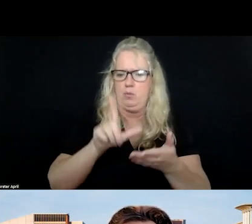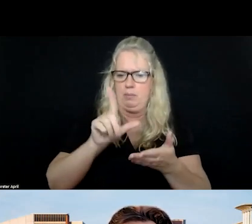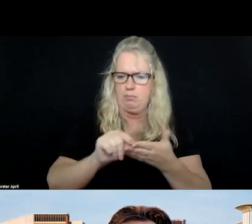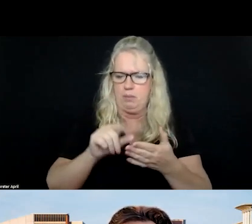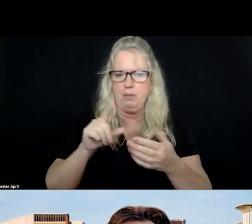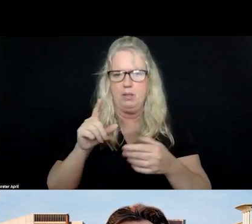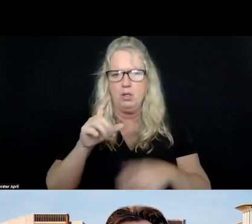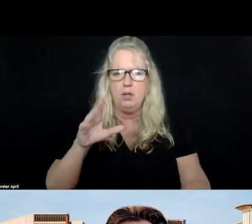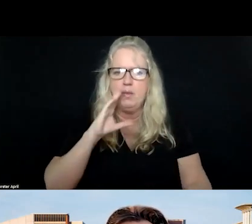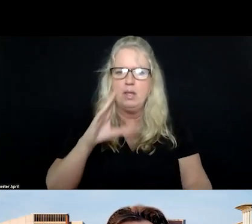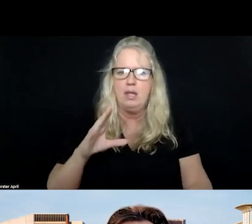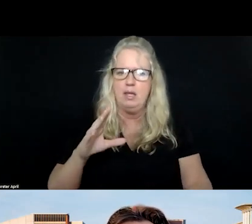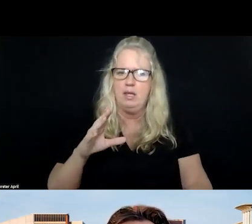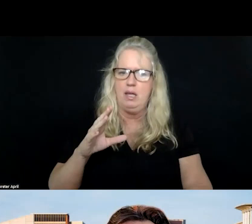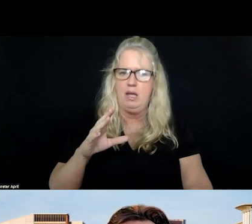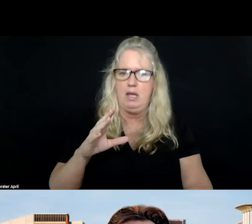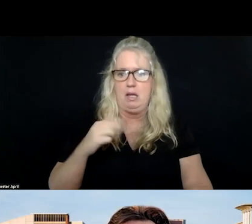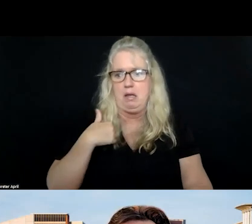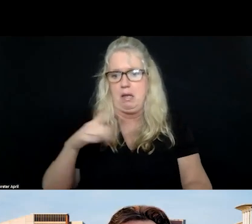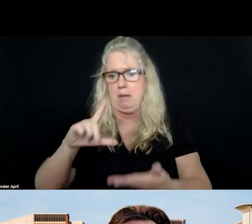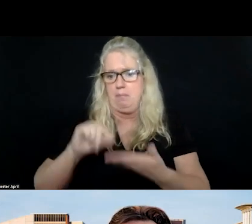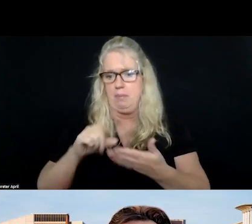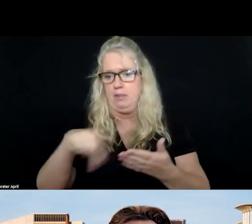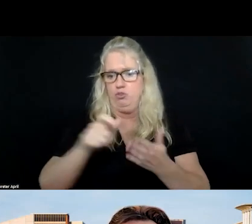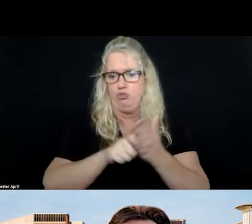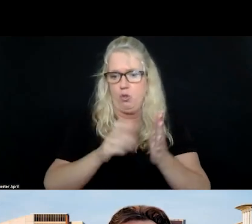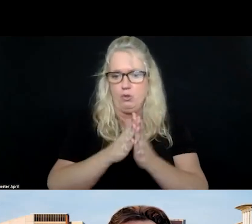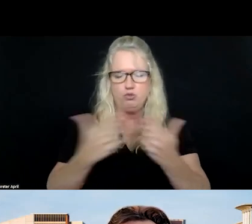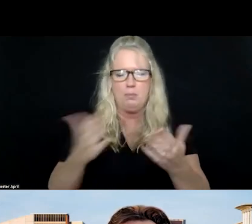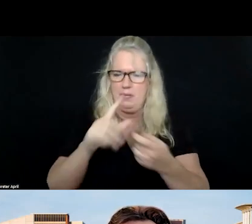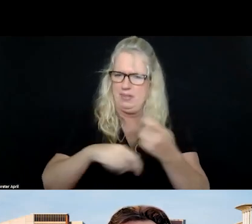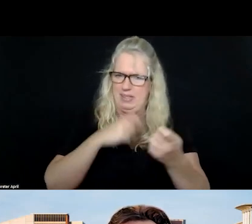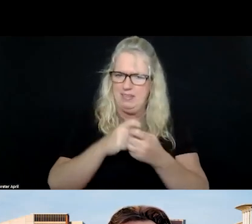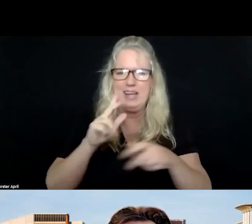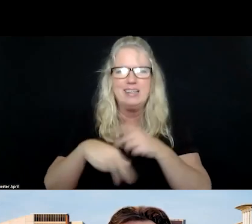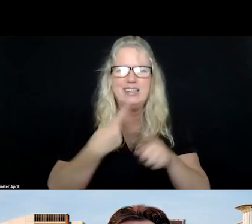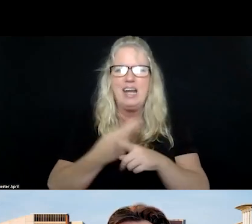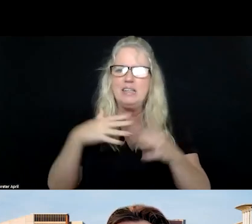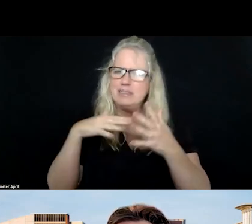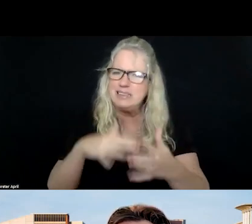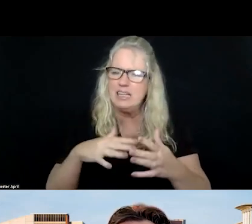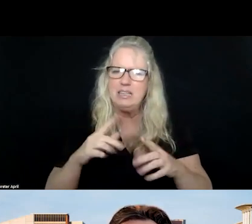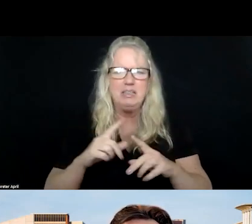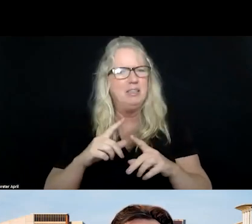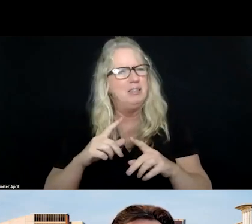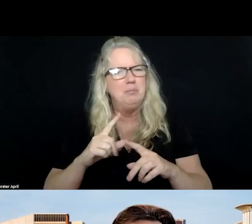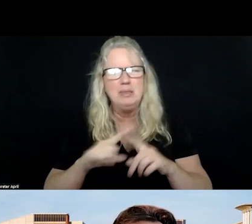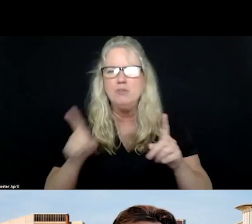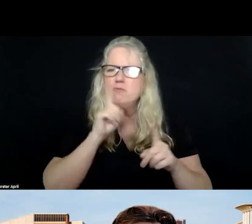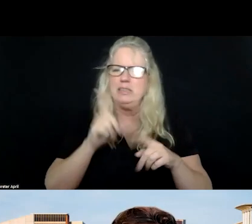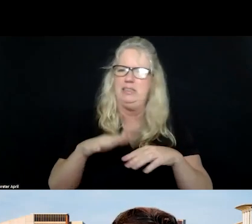JAMA Network Open. I've published in those journals with exactly this kind of study, but it's a little bit hollow. Next